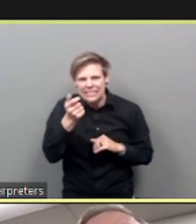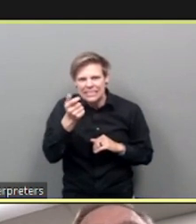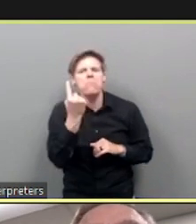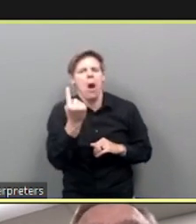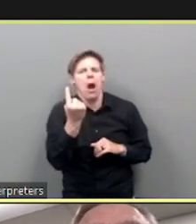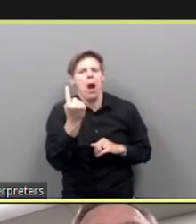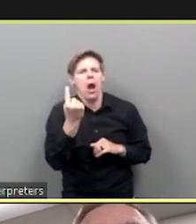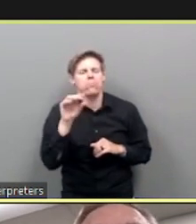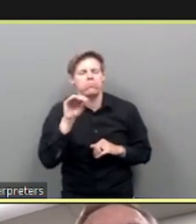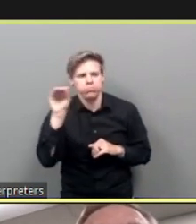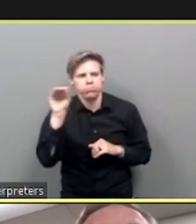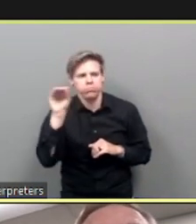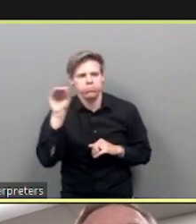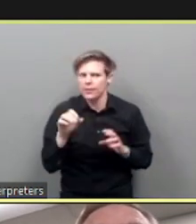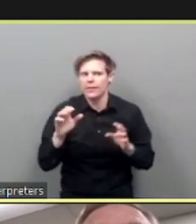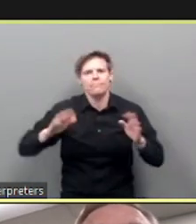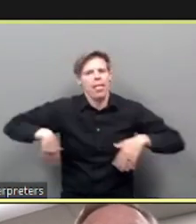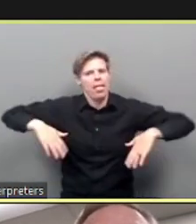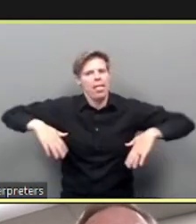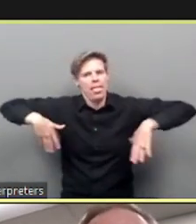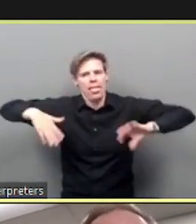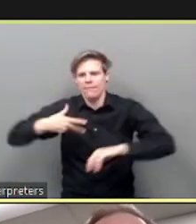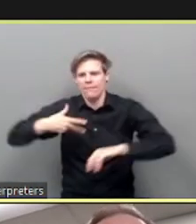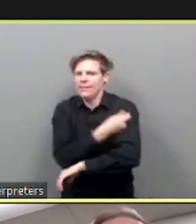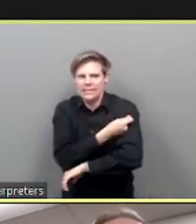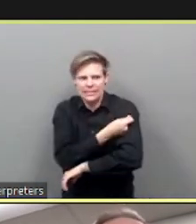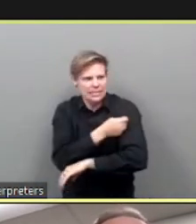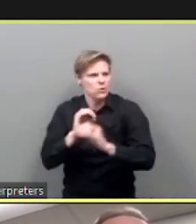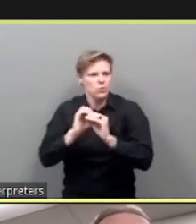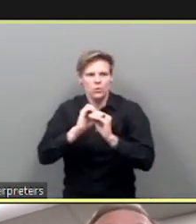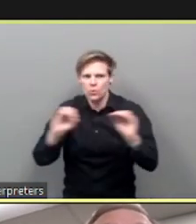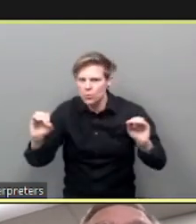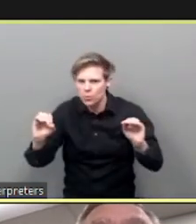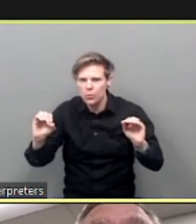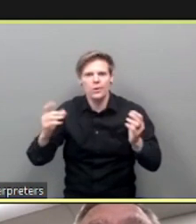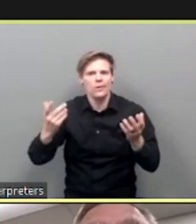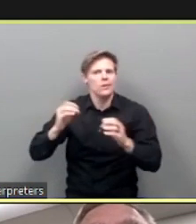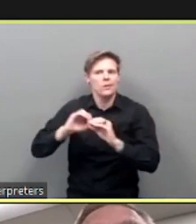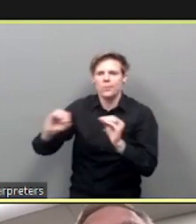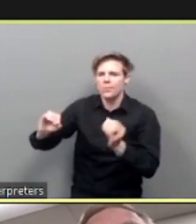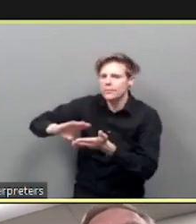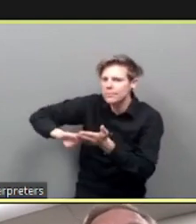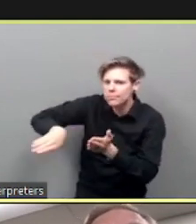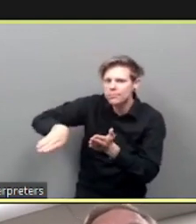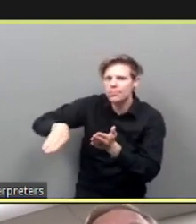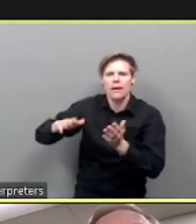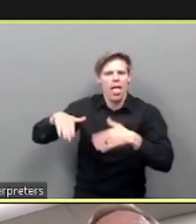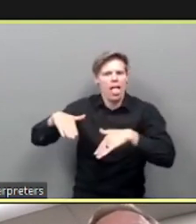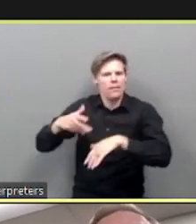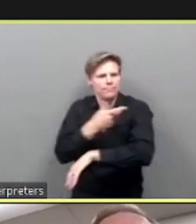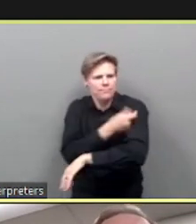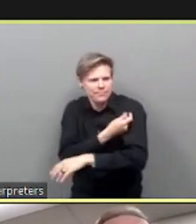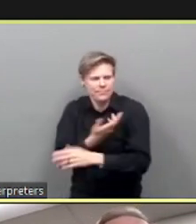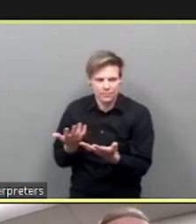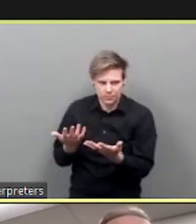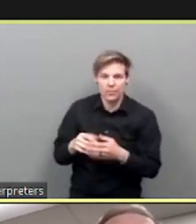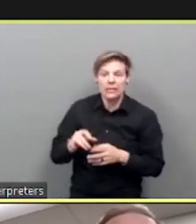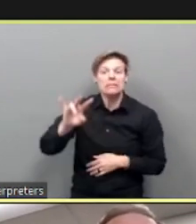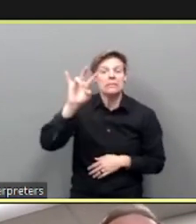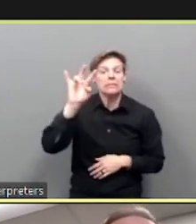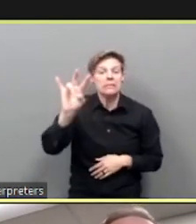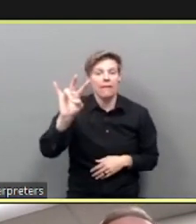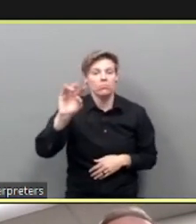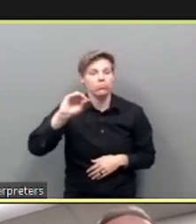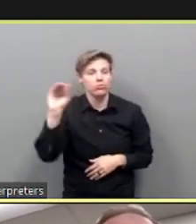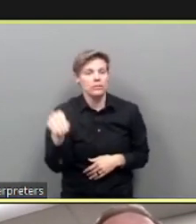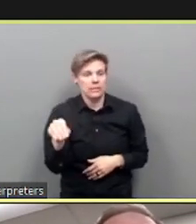no vaccination and no exemption. And then there are 7% of people, because the vaccine is required, who for